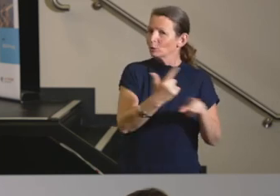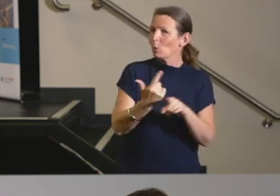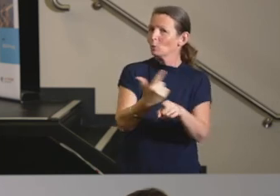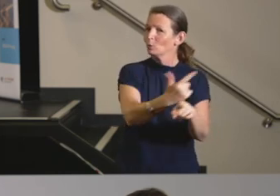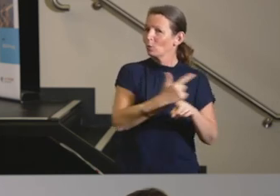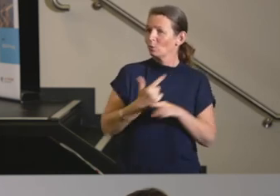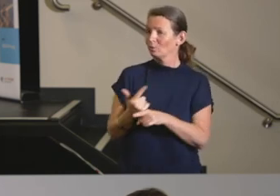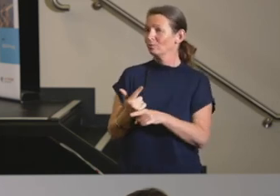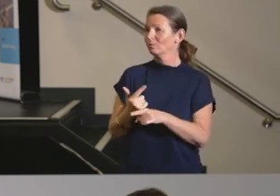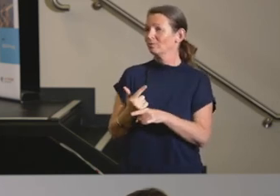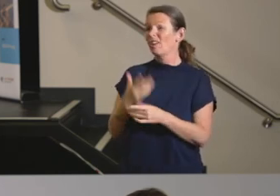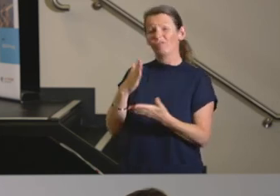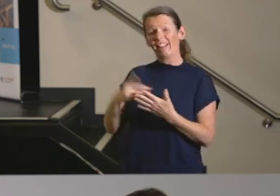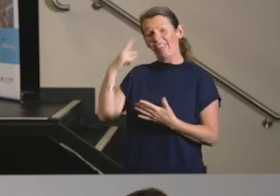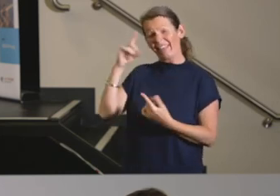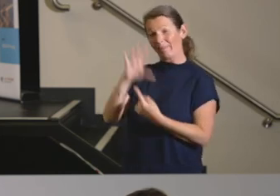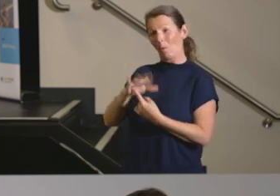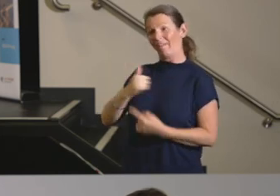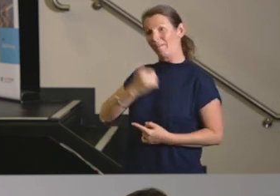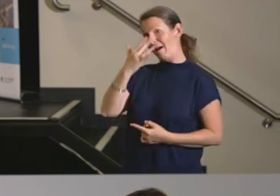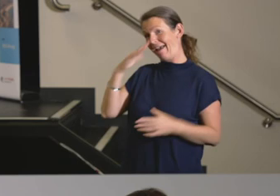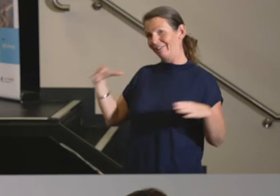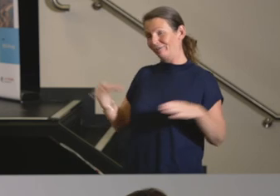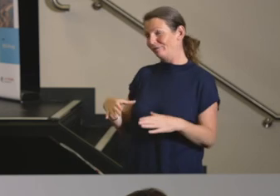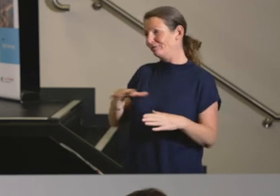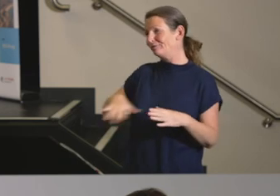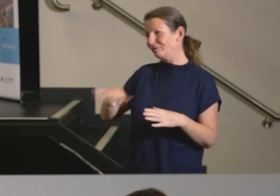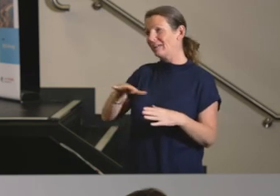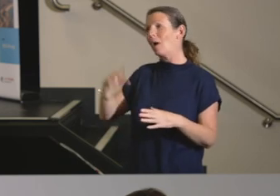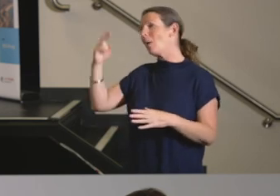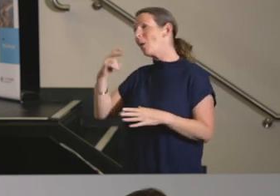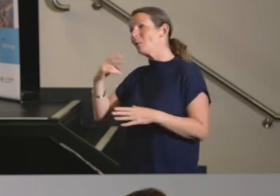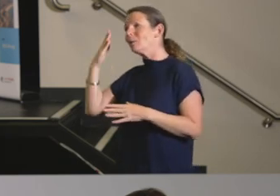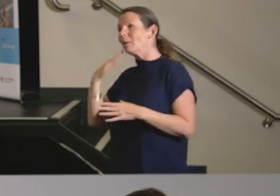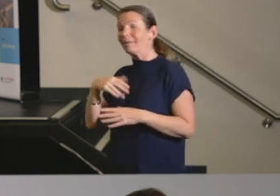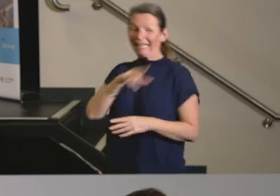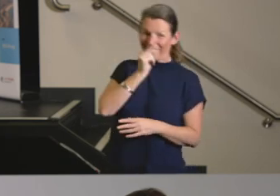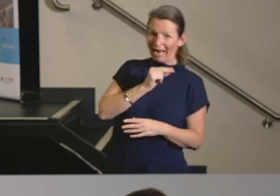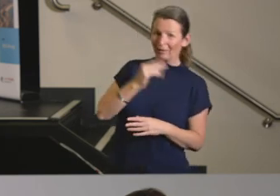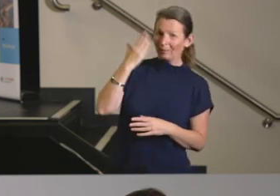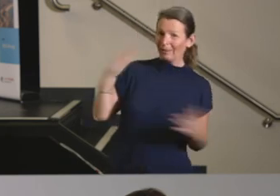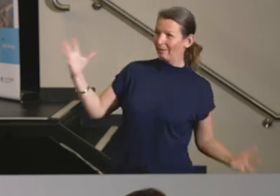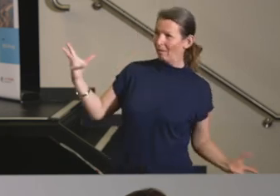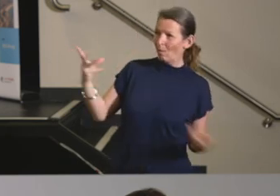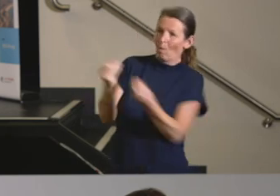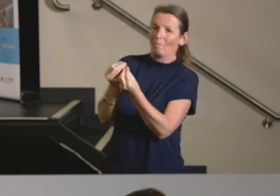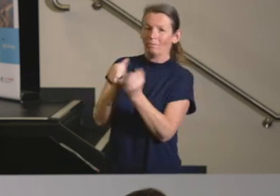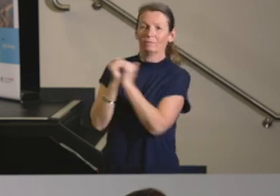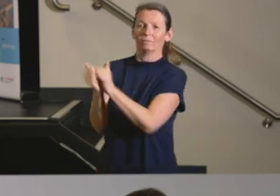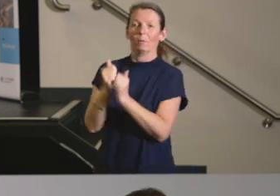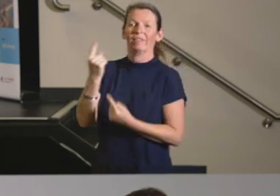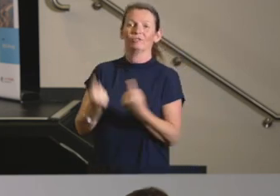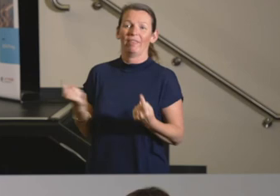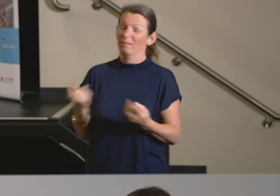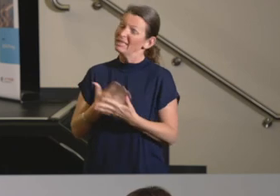the important role of intergenerational leadership as well too, between older women and younger women working together to address this important